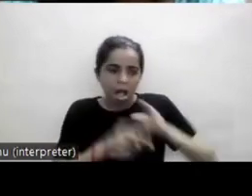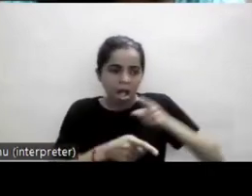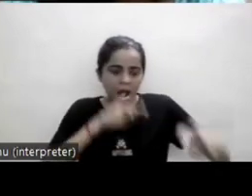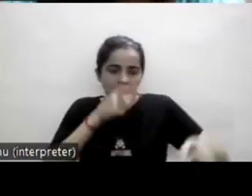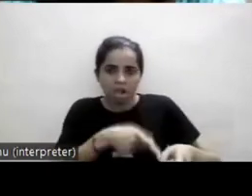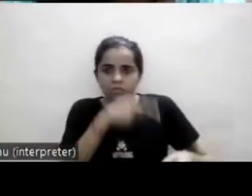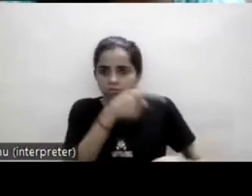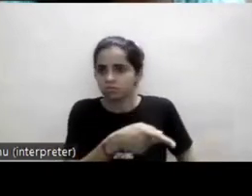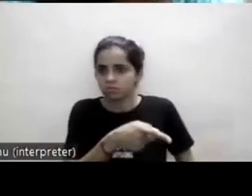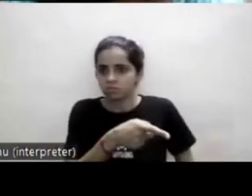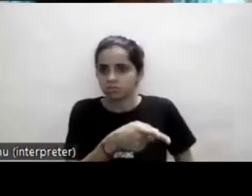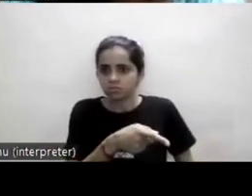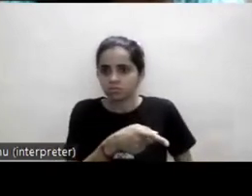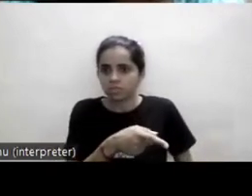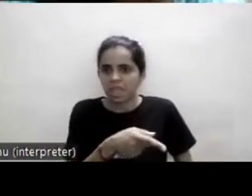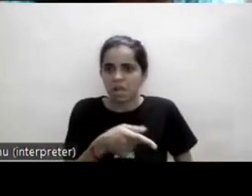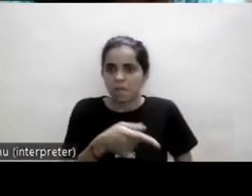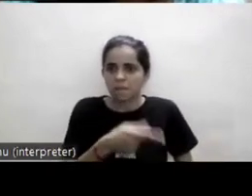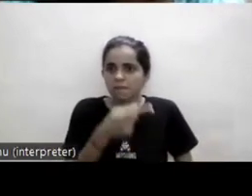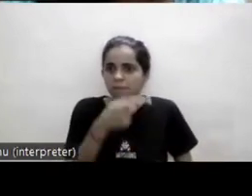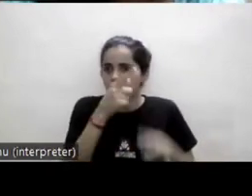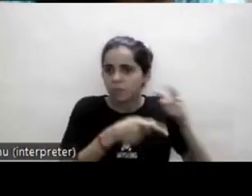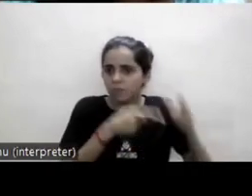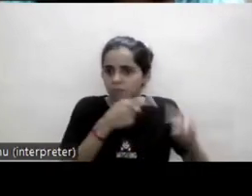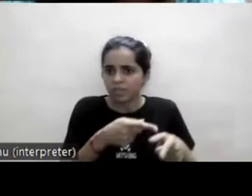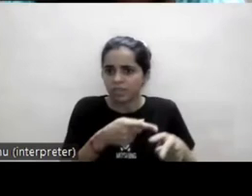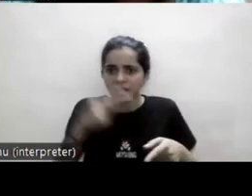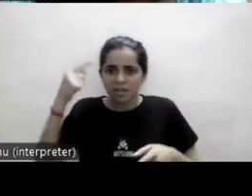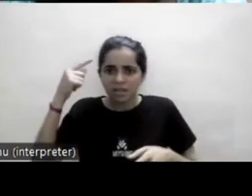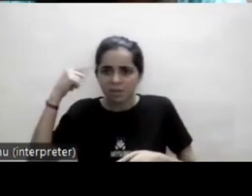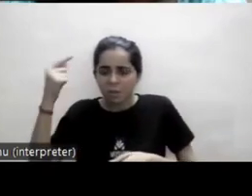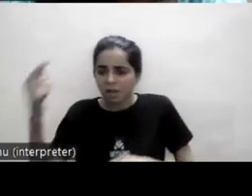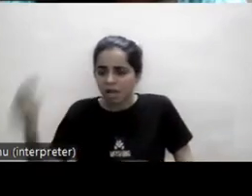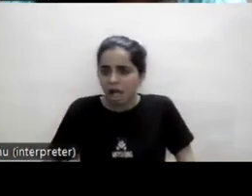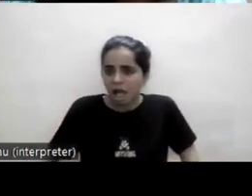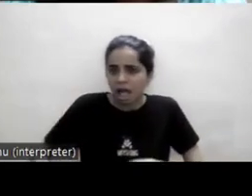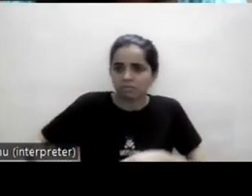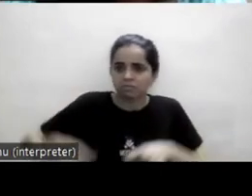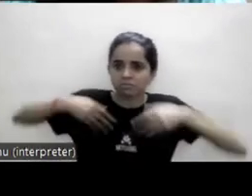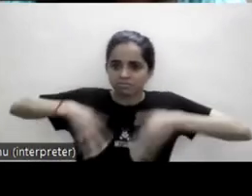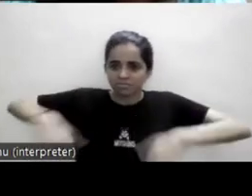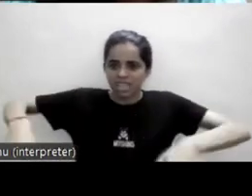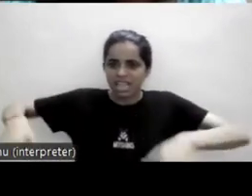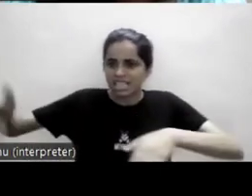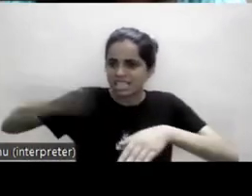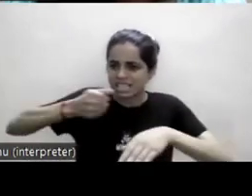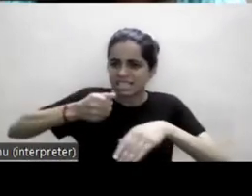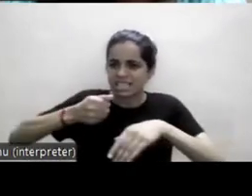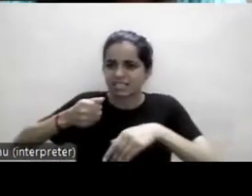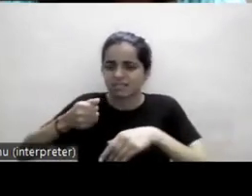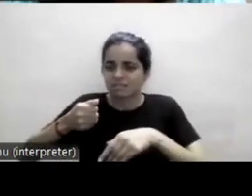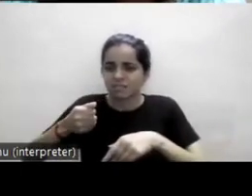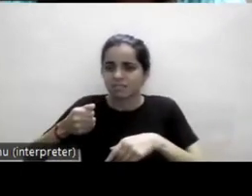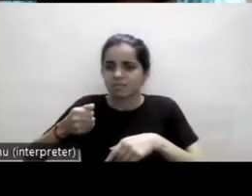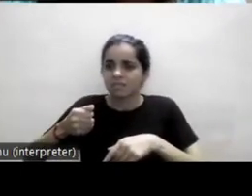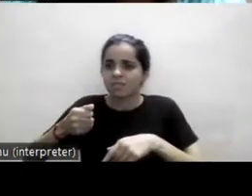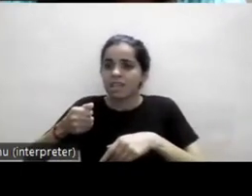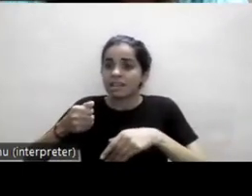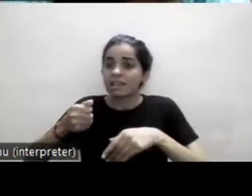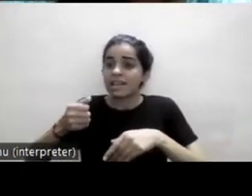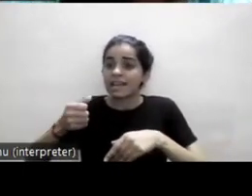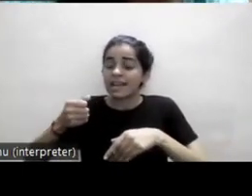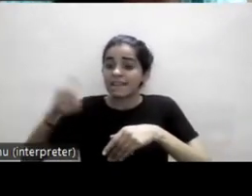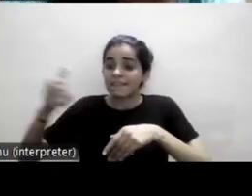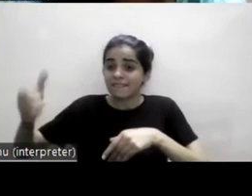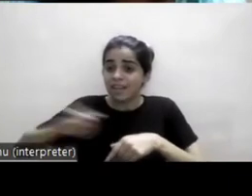would pull the string of Pagli's skirt, and you would see the fact that, you know,